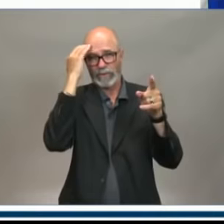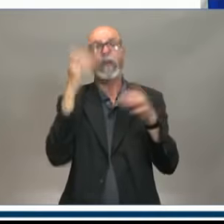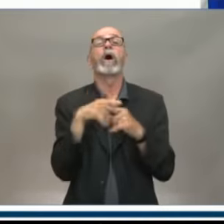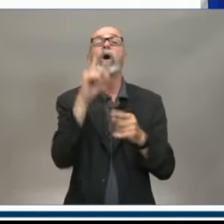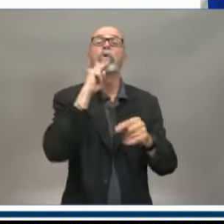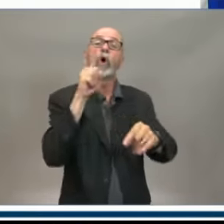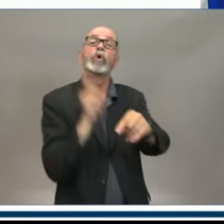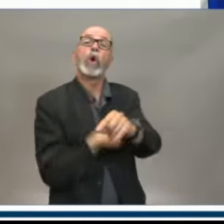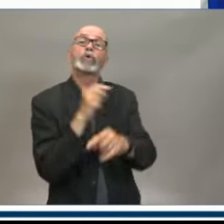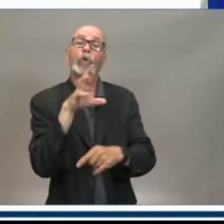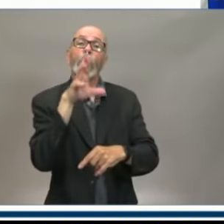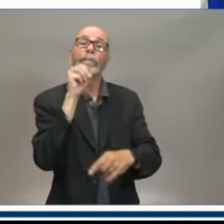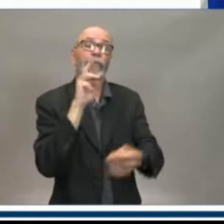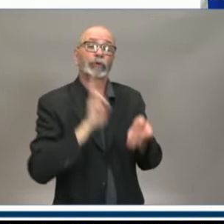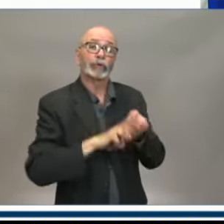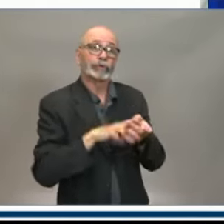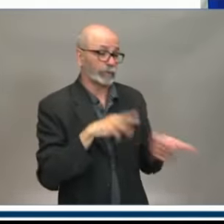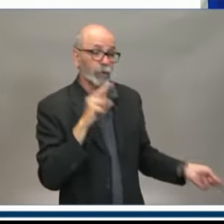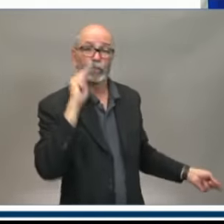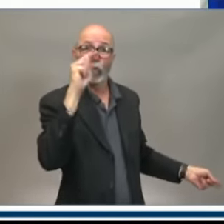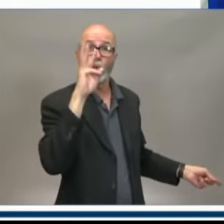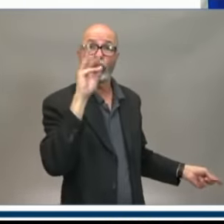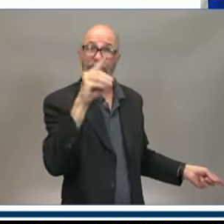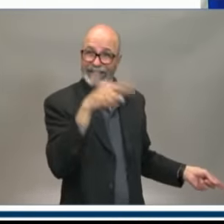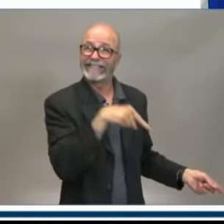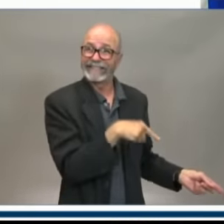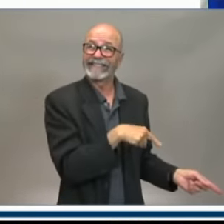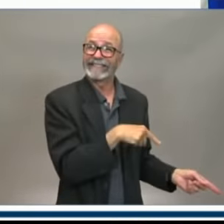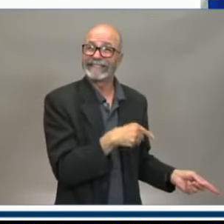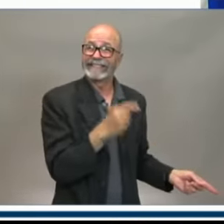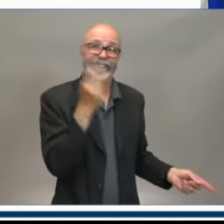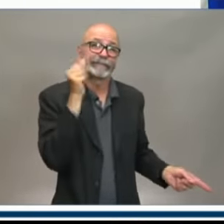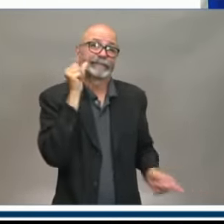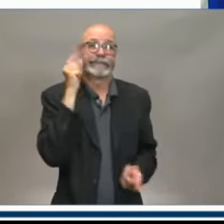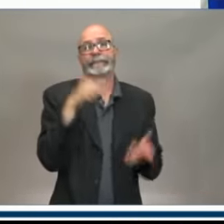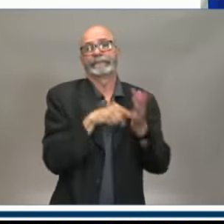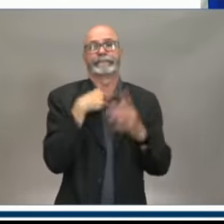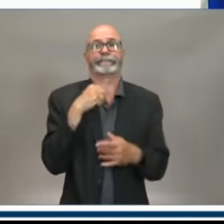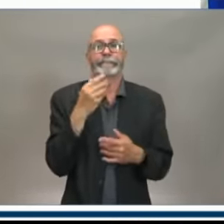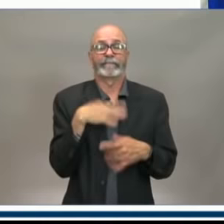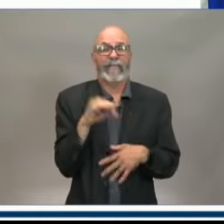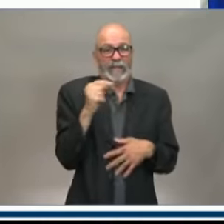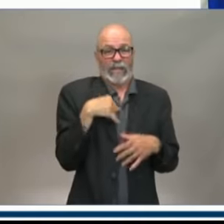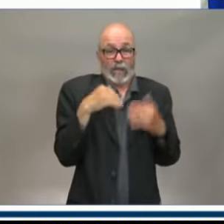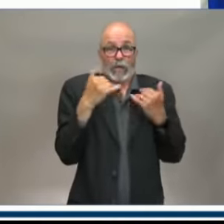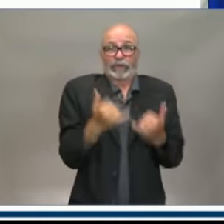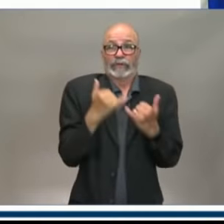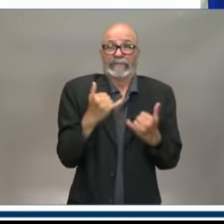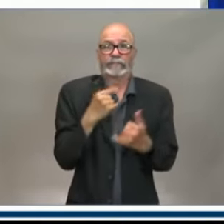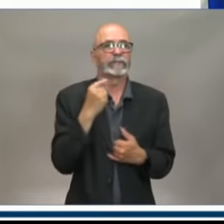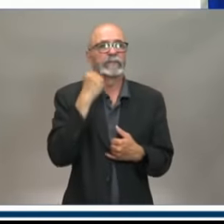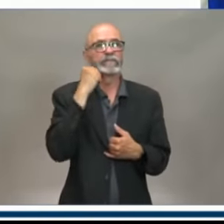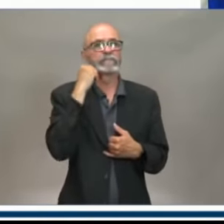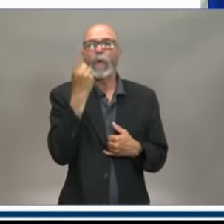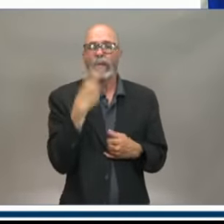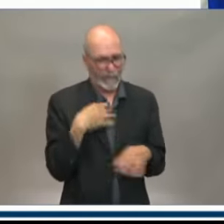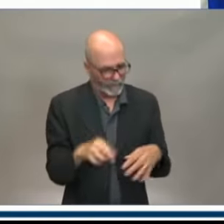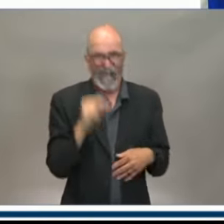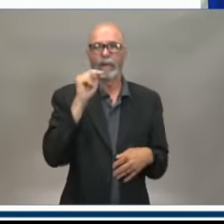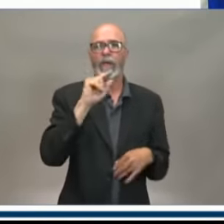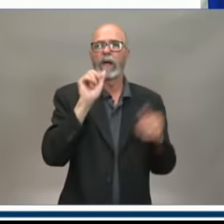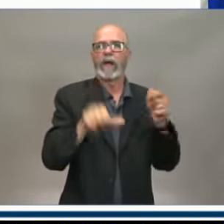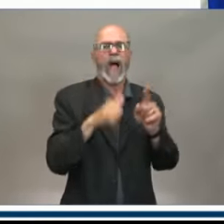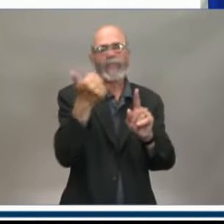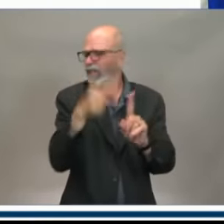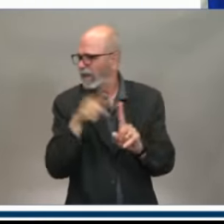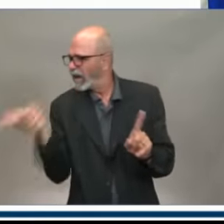day later than other statistics. But it's my understanding that you had done something to fix this last week. Can